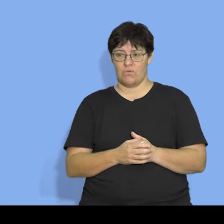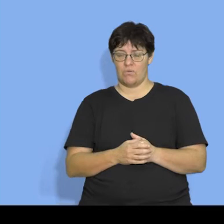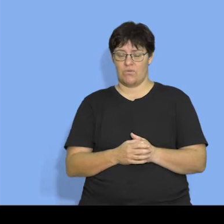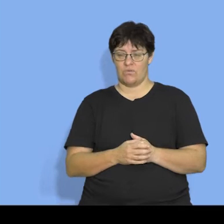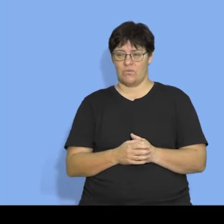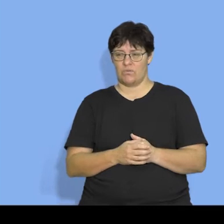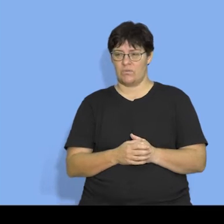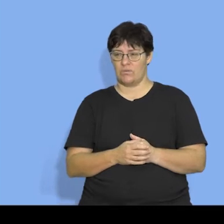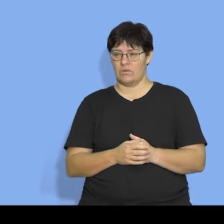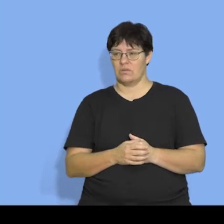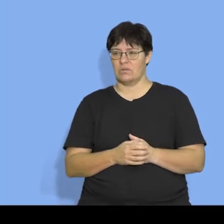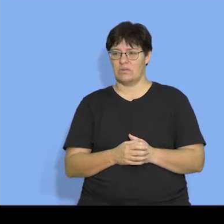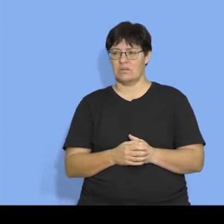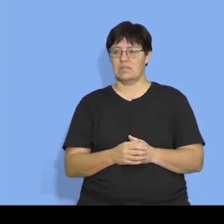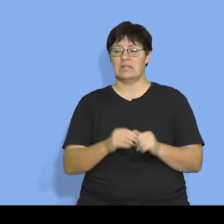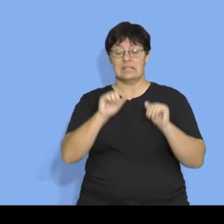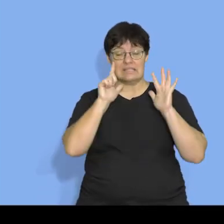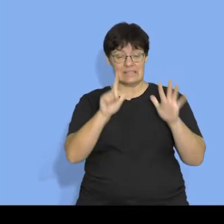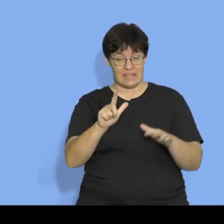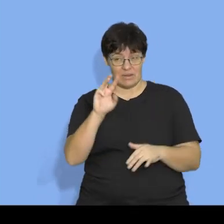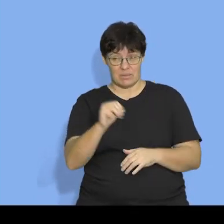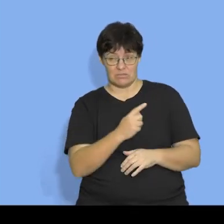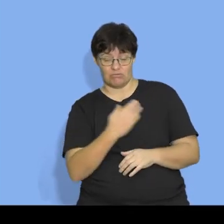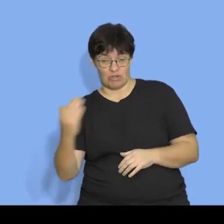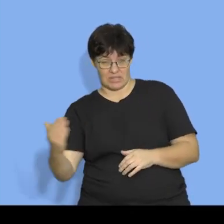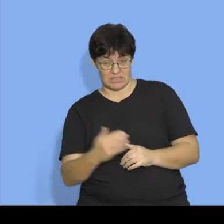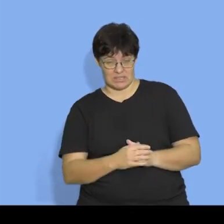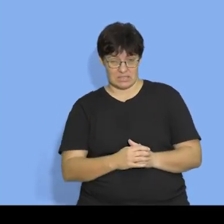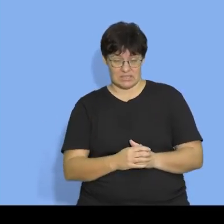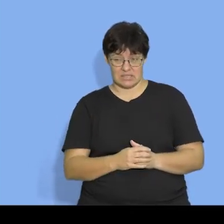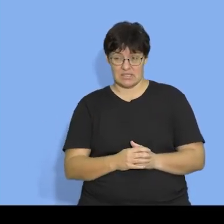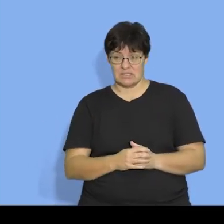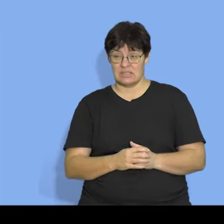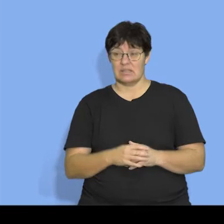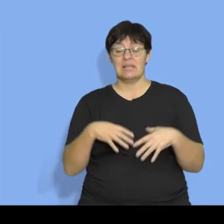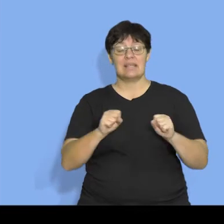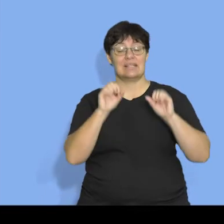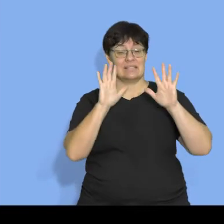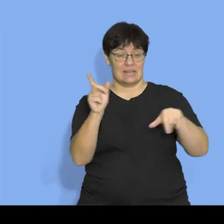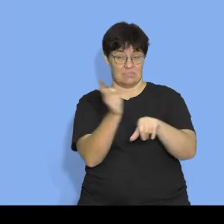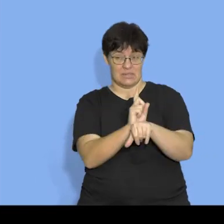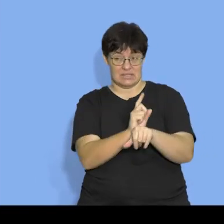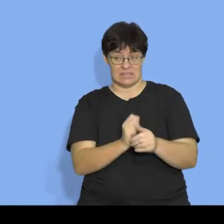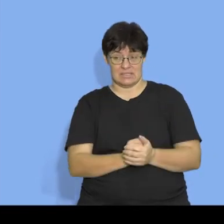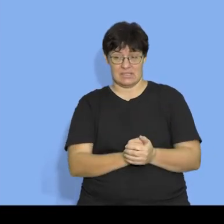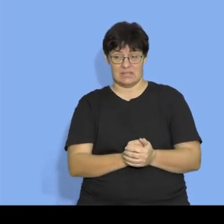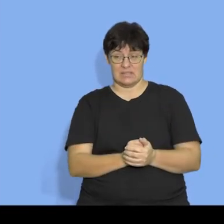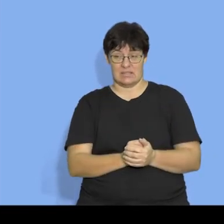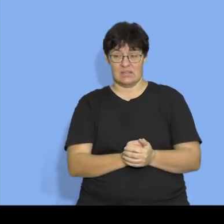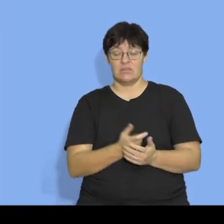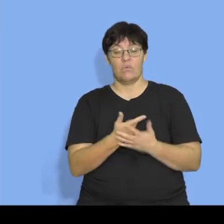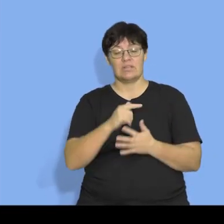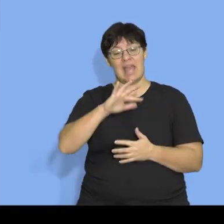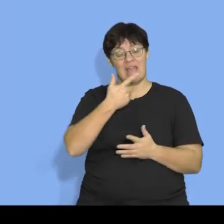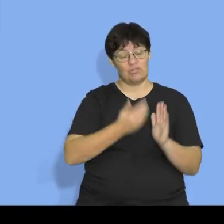actually said, that's fine, we'll keep it. 7 meters to the right. Takes 10 minutes. They want